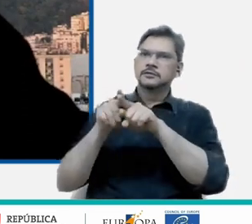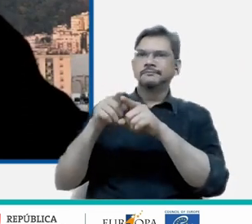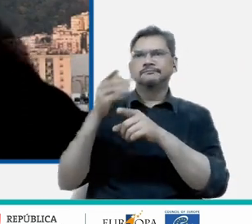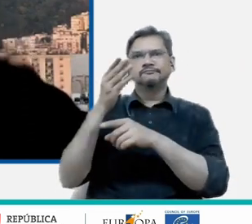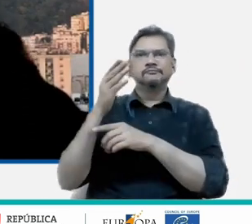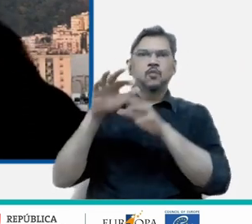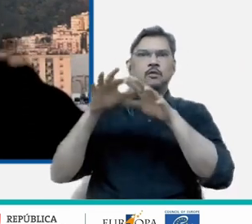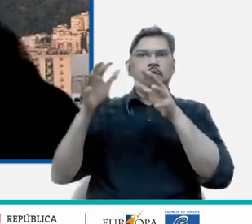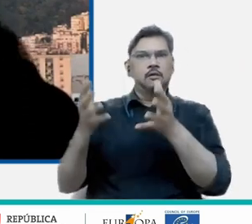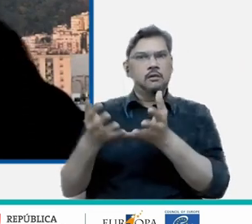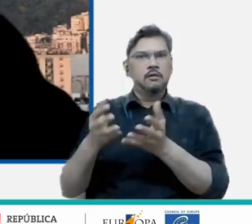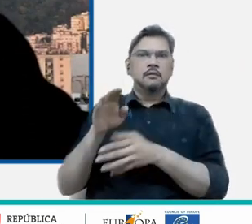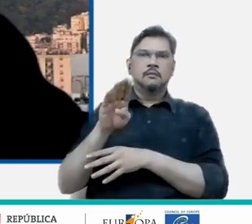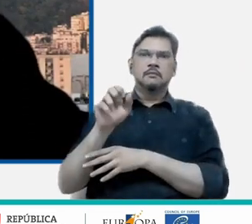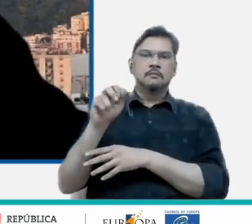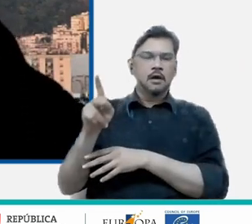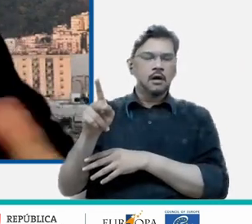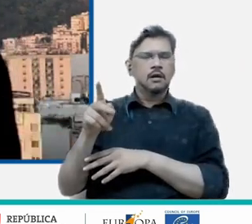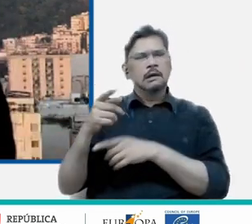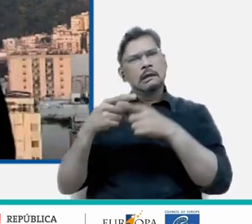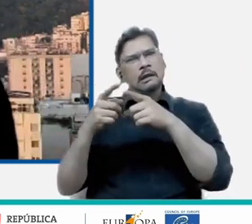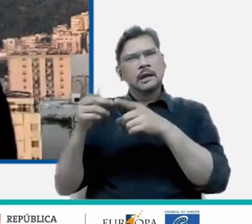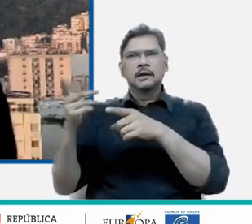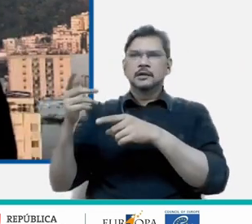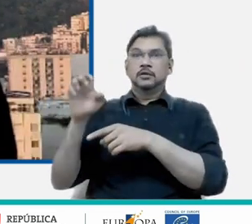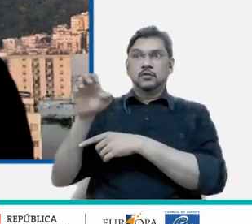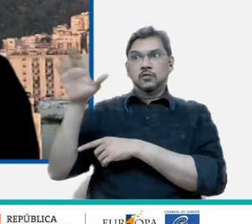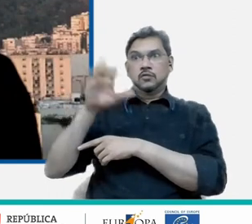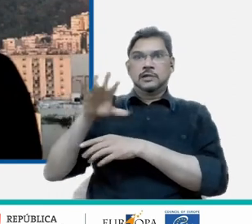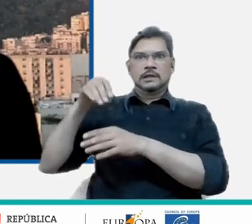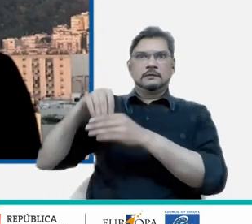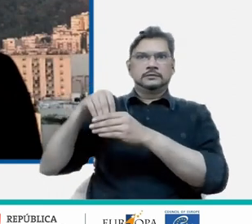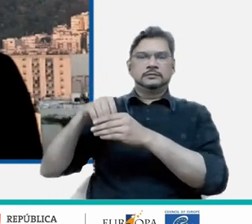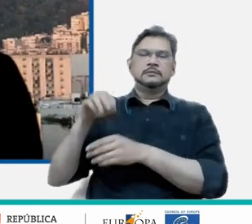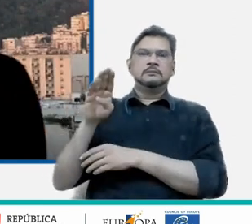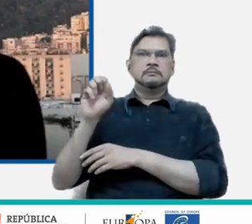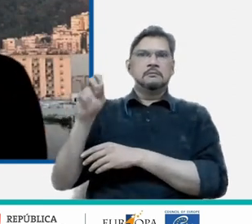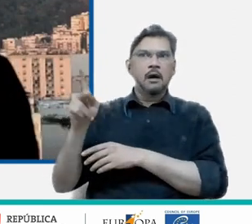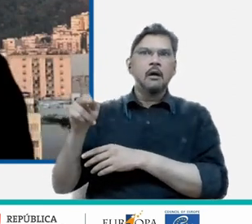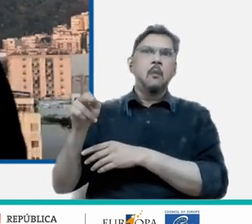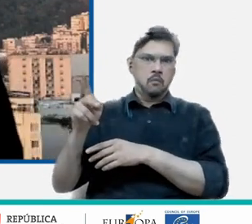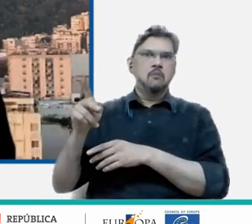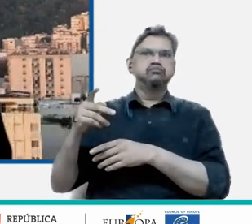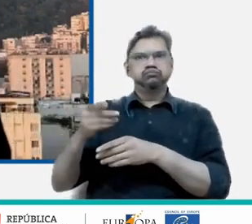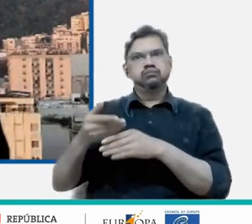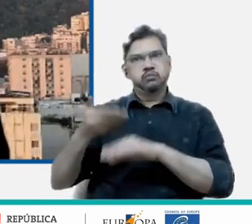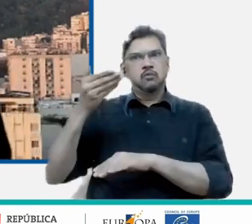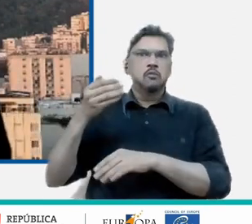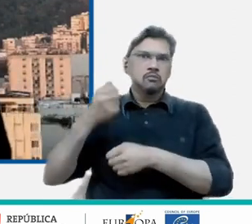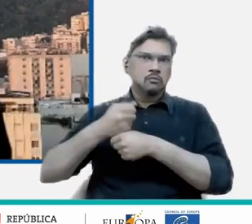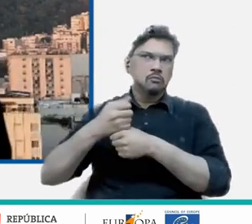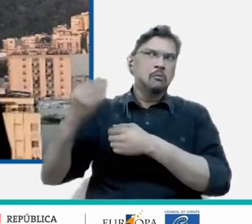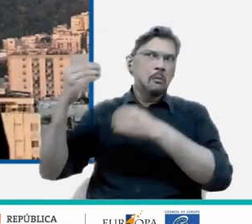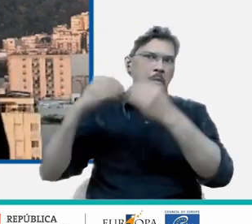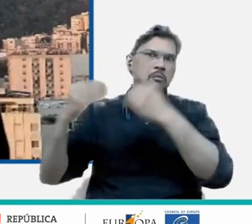the European Investment Bank is quite active. They pose some challenges because a lot of this money has to come from